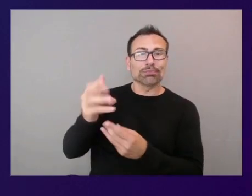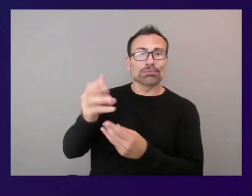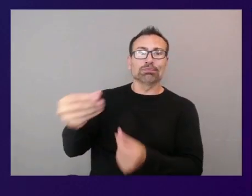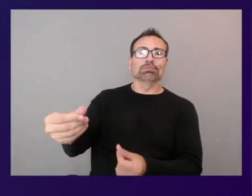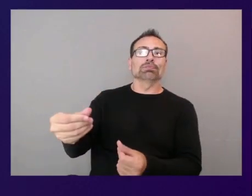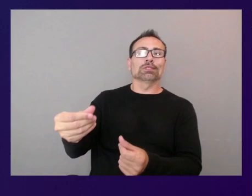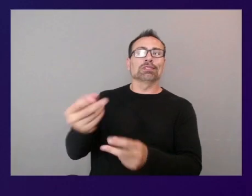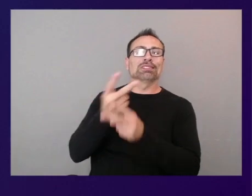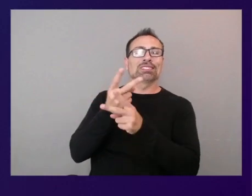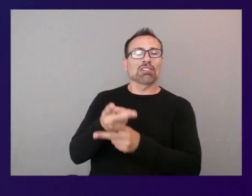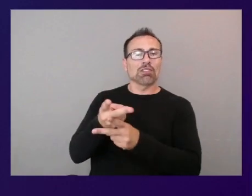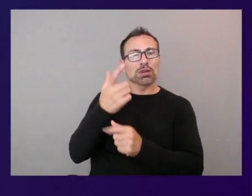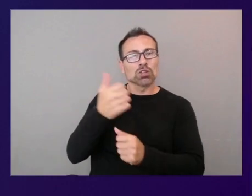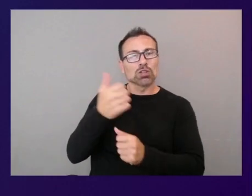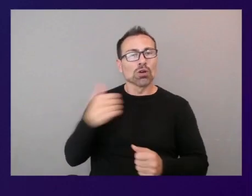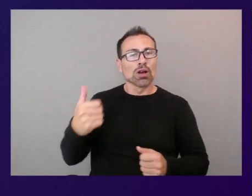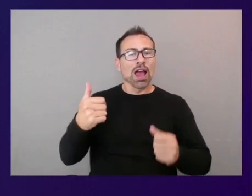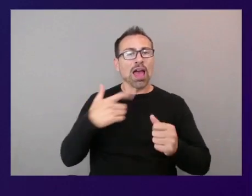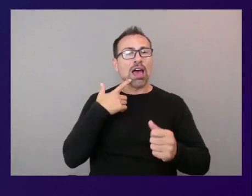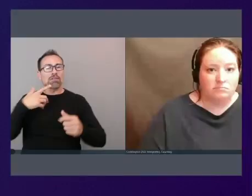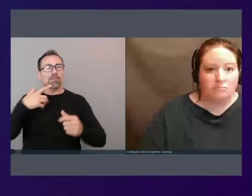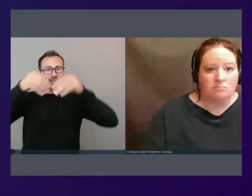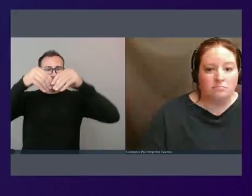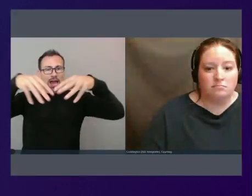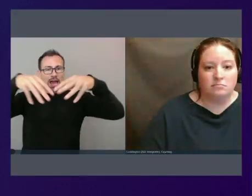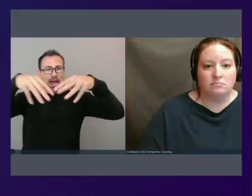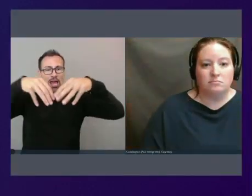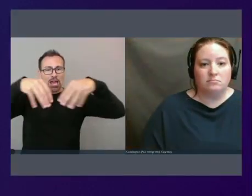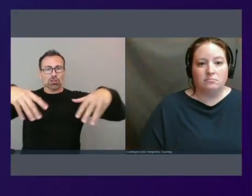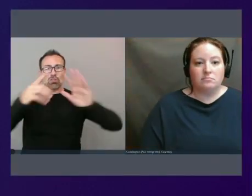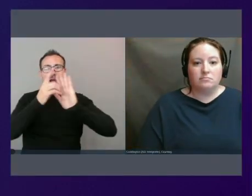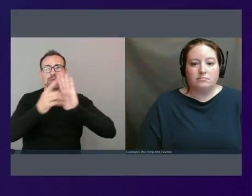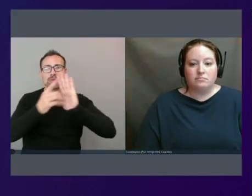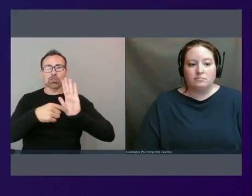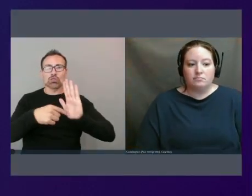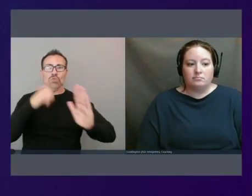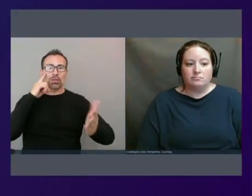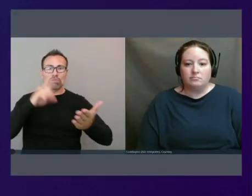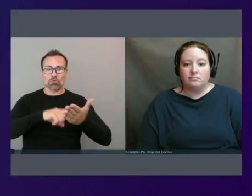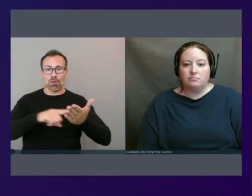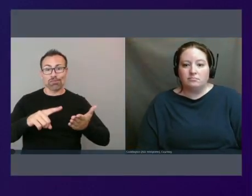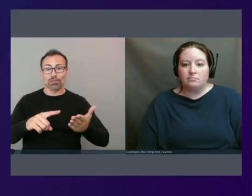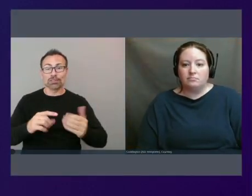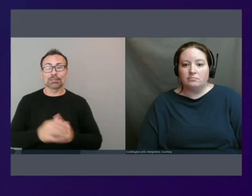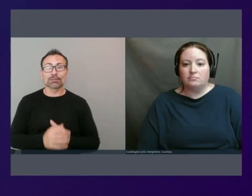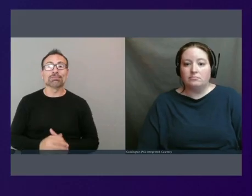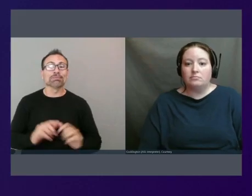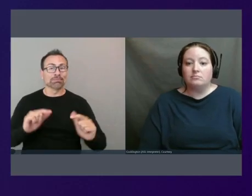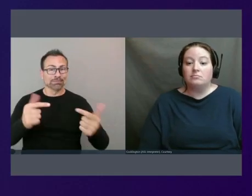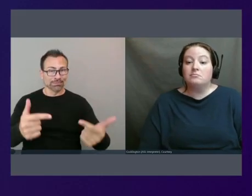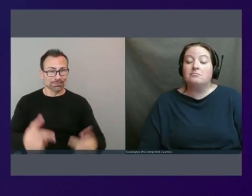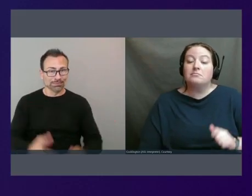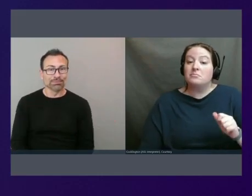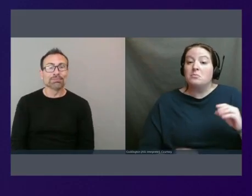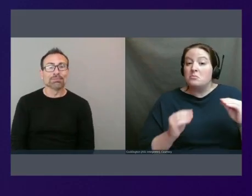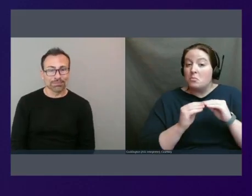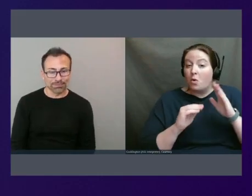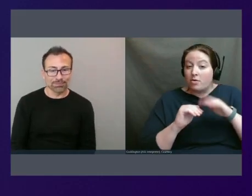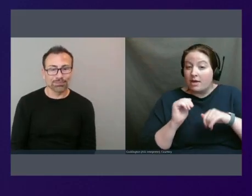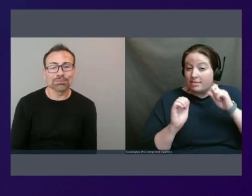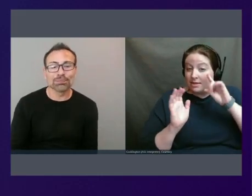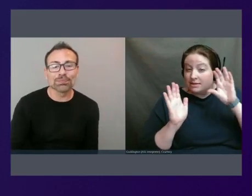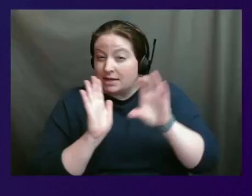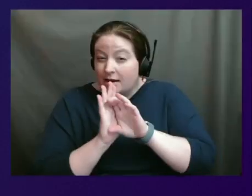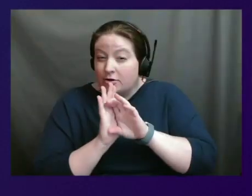that, the other part of it that I really love is that beyond the diagram, there's deployable infrastructure